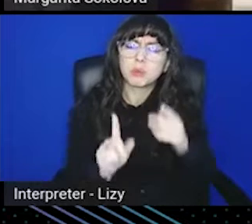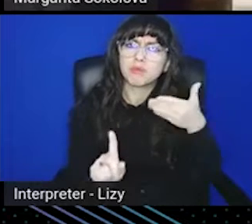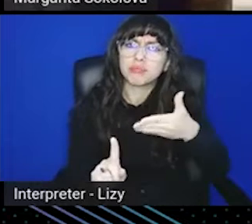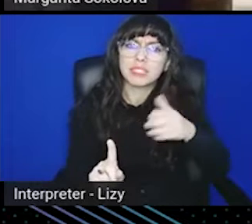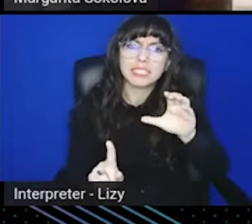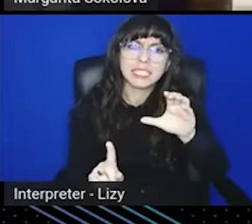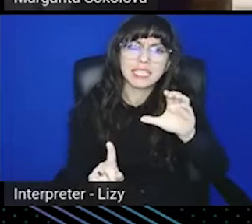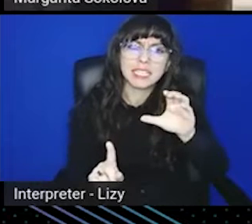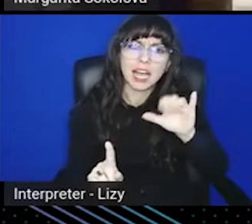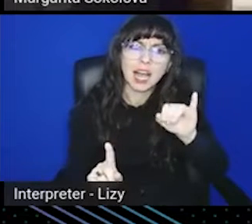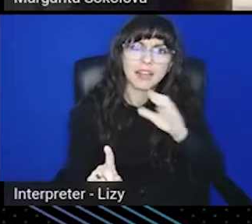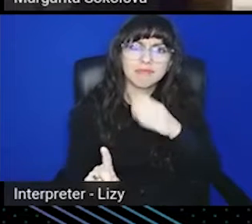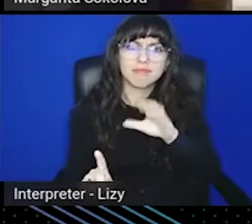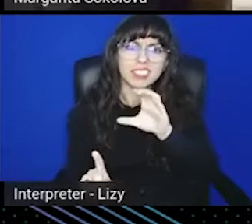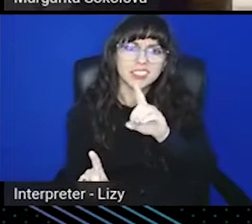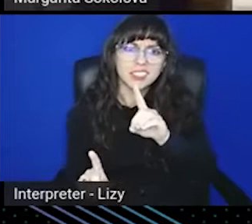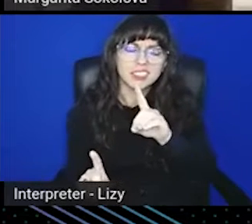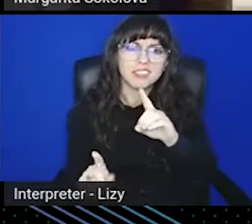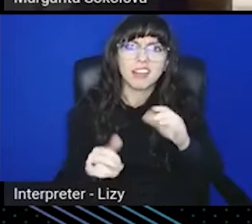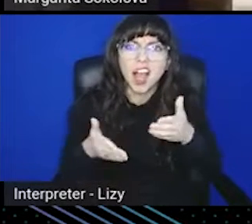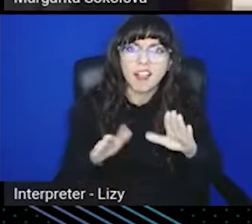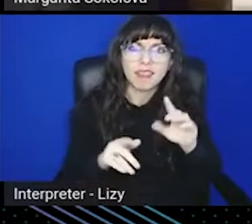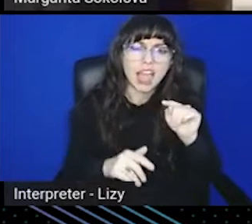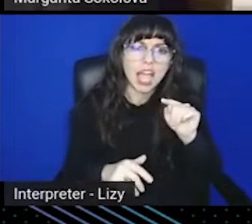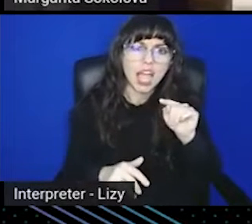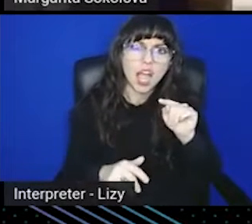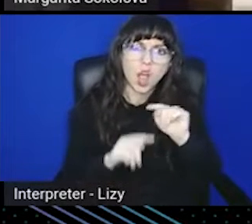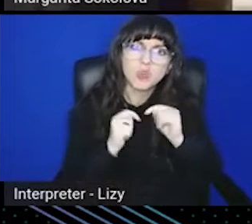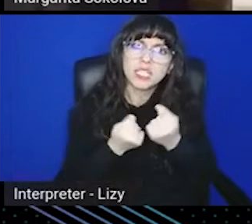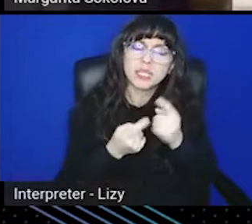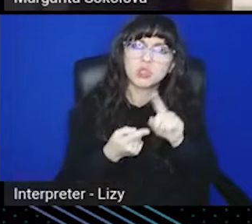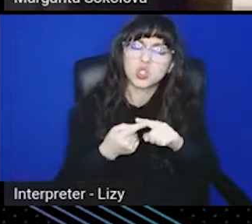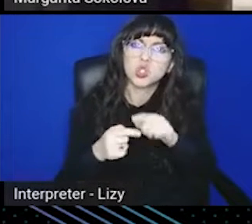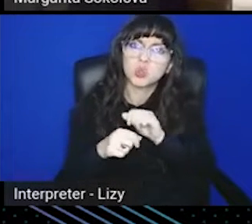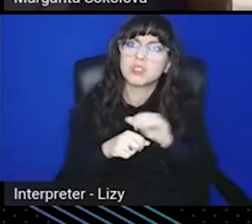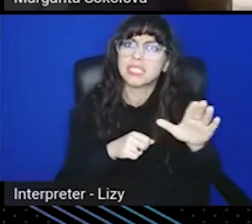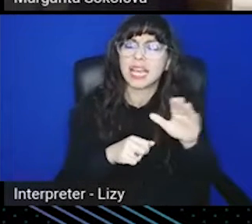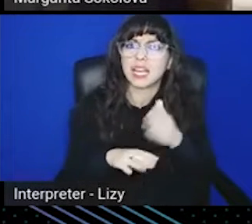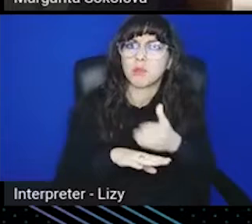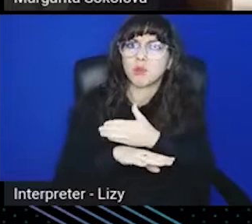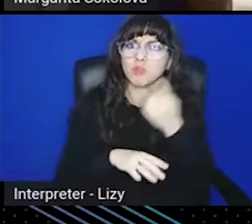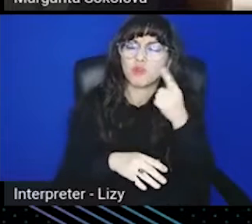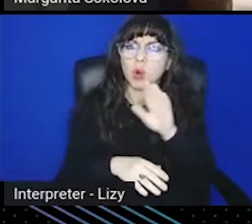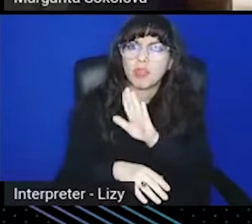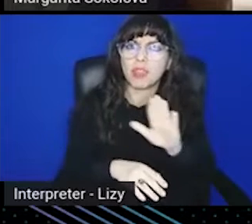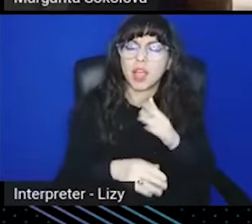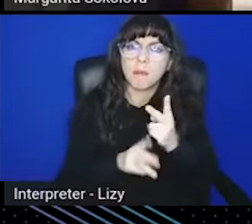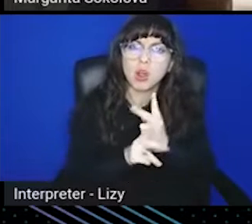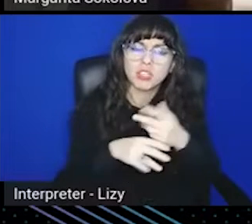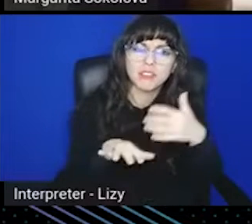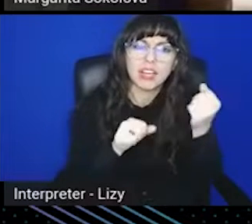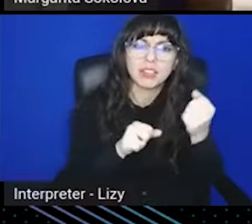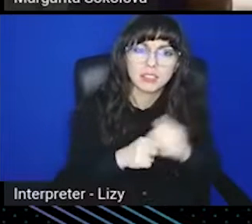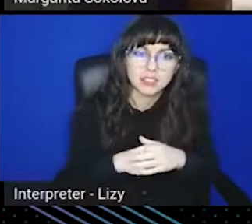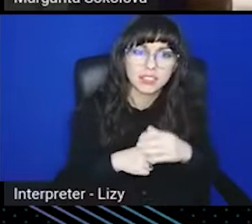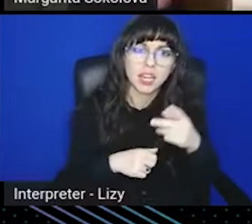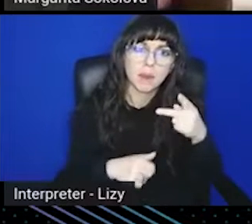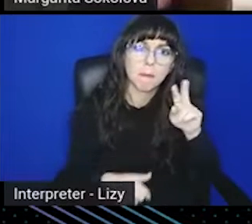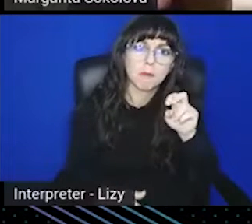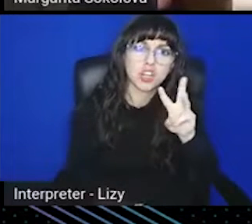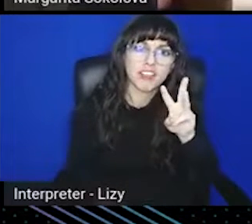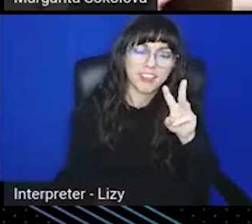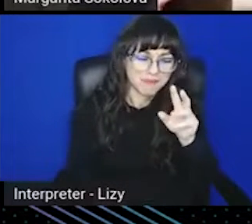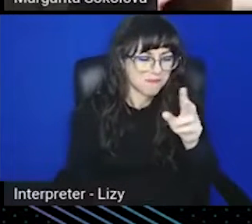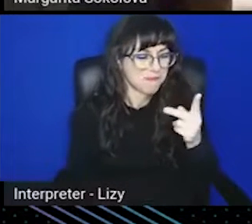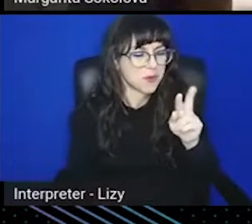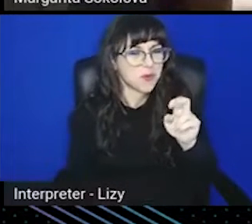way to allow teams to ship improvements to their products faster. And preview environments are a nice complement to this